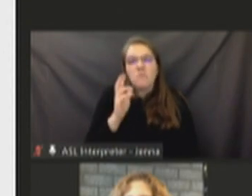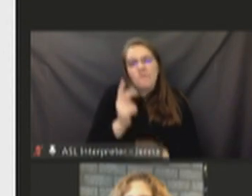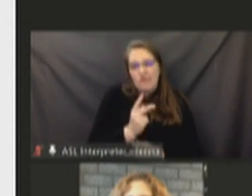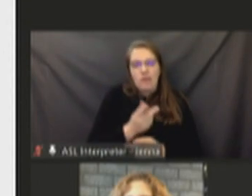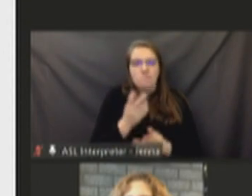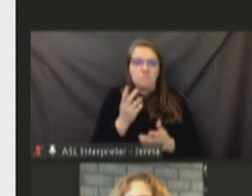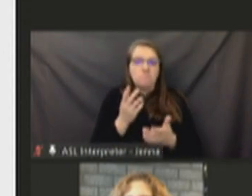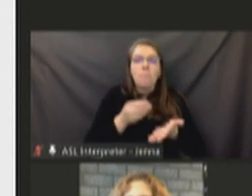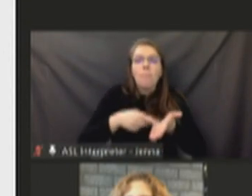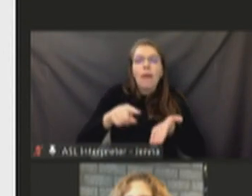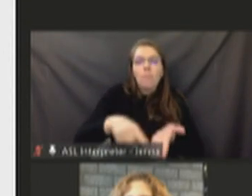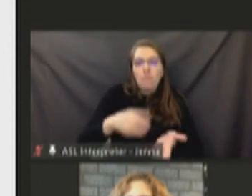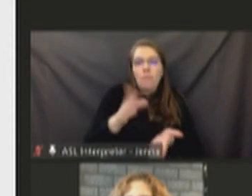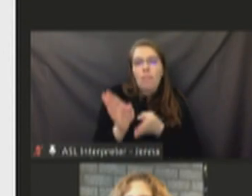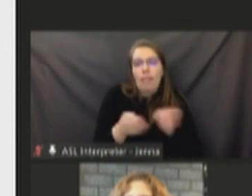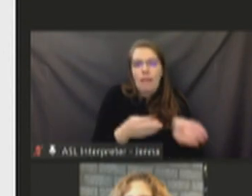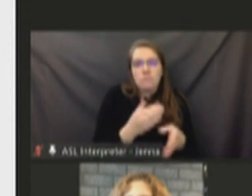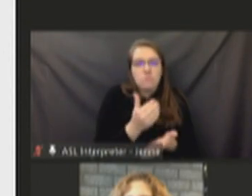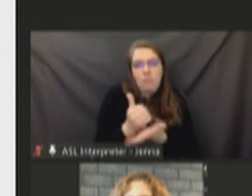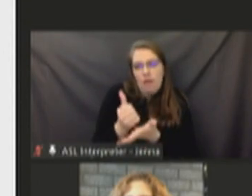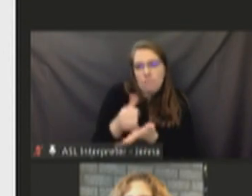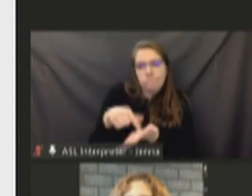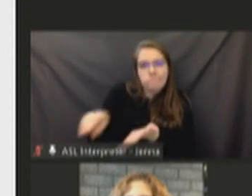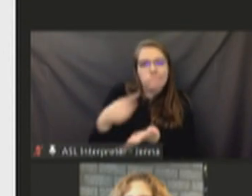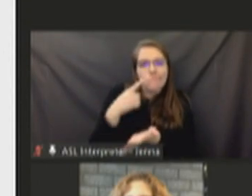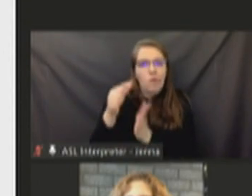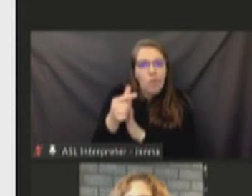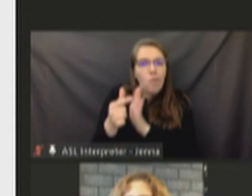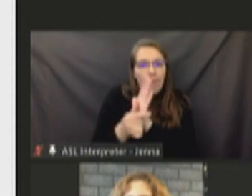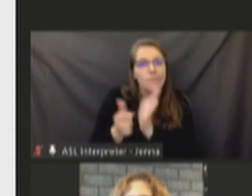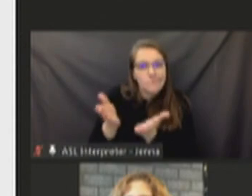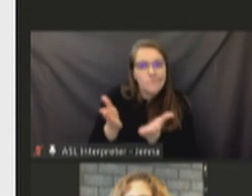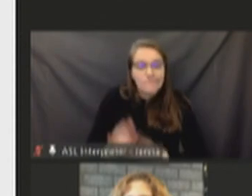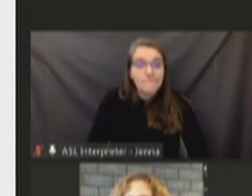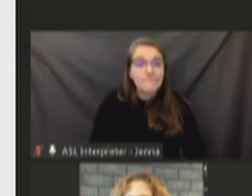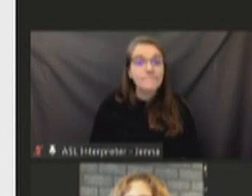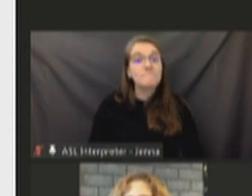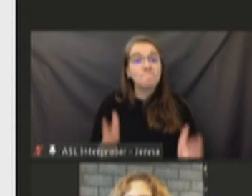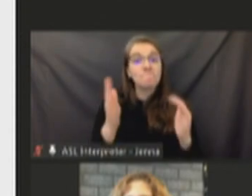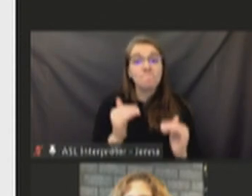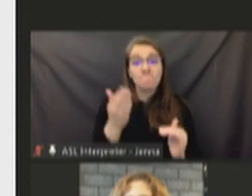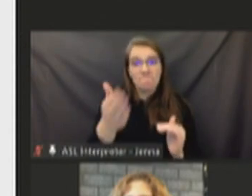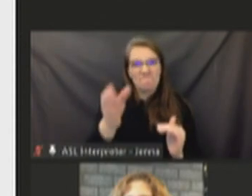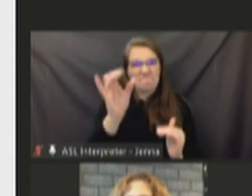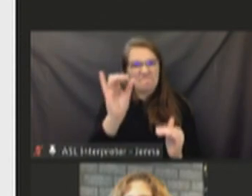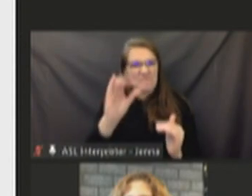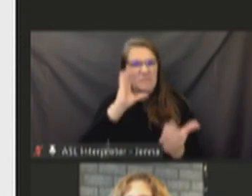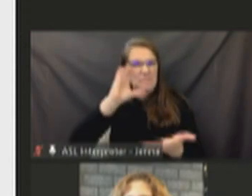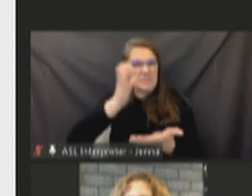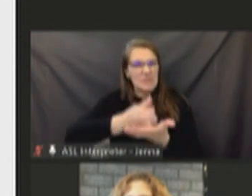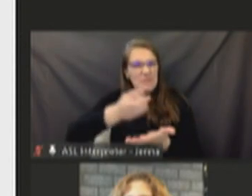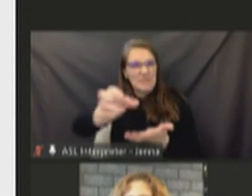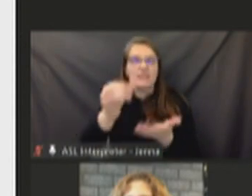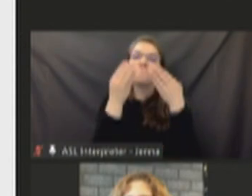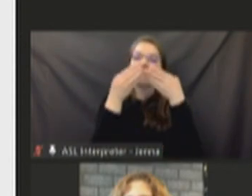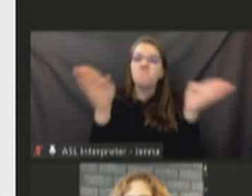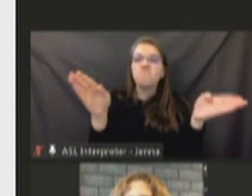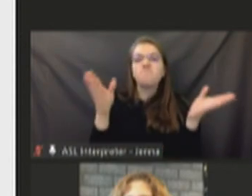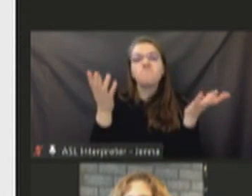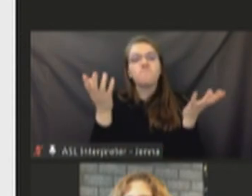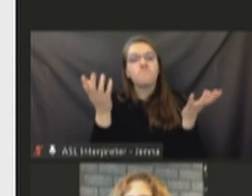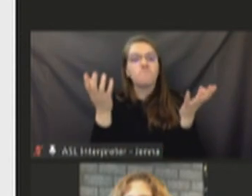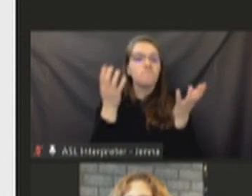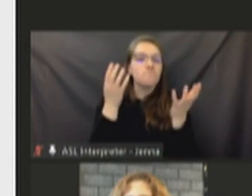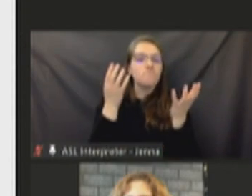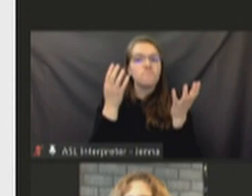cases. And this is just an overview of general inquiries that we get for immigration consultations. I won't go